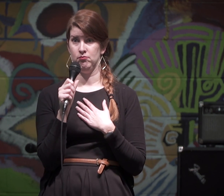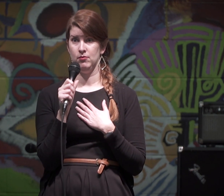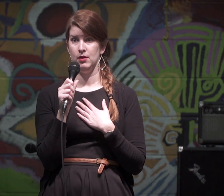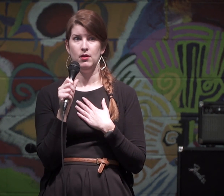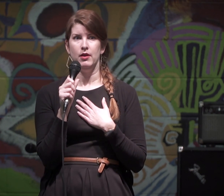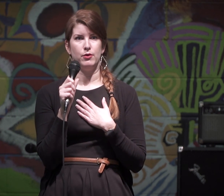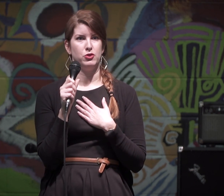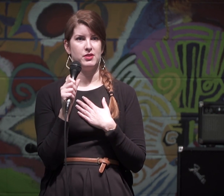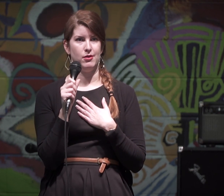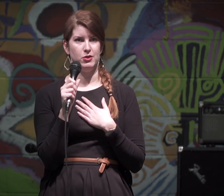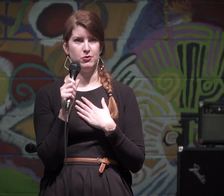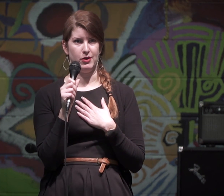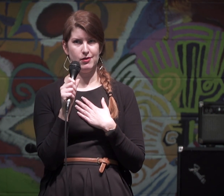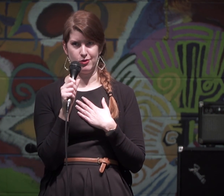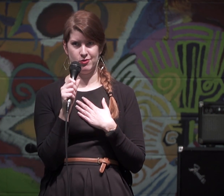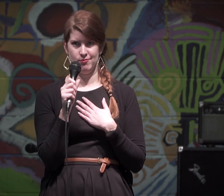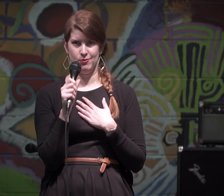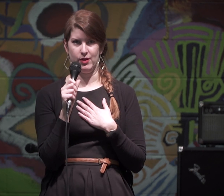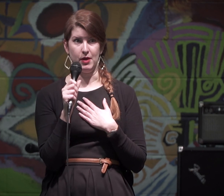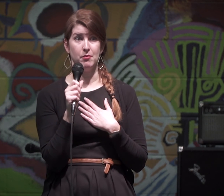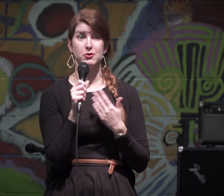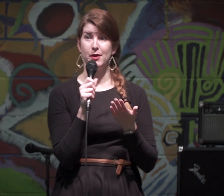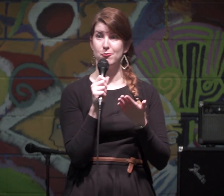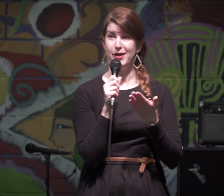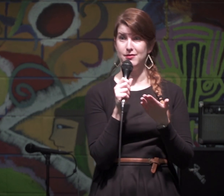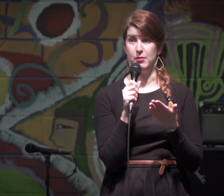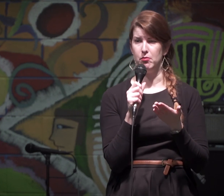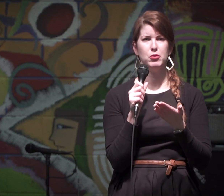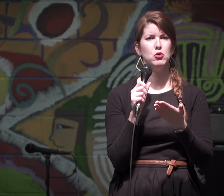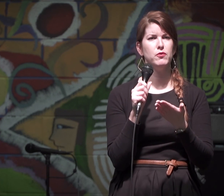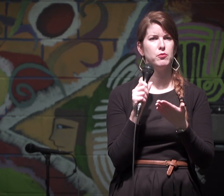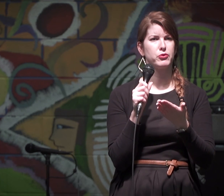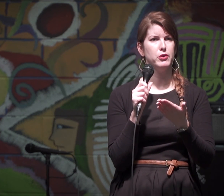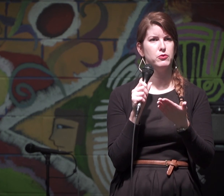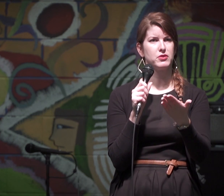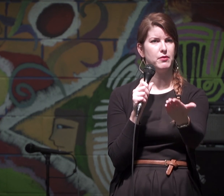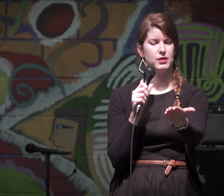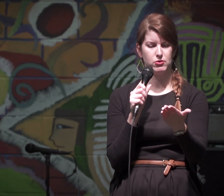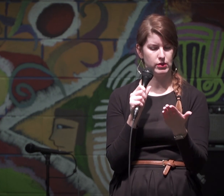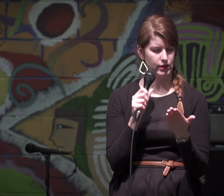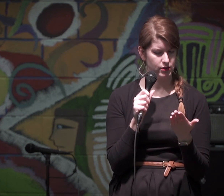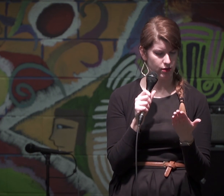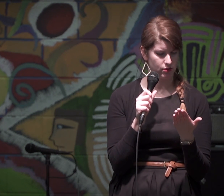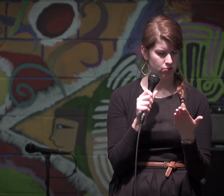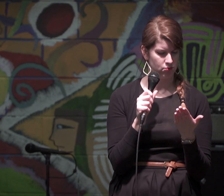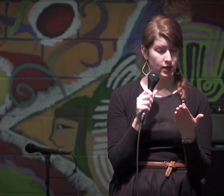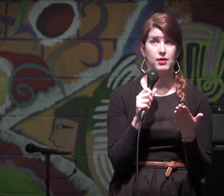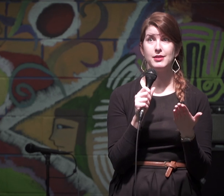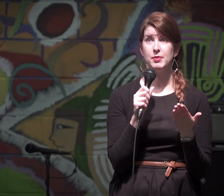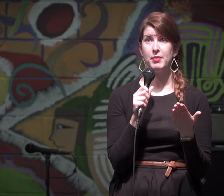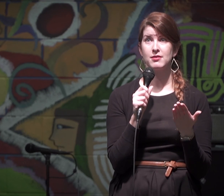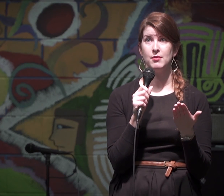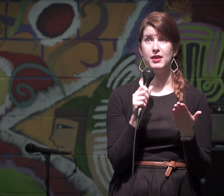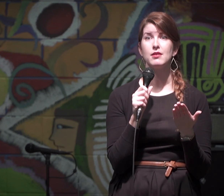me. They were too scared to use their English with me. So they would write to me, beautiful prose. I would get these really nice notes,